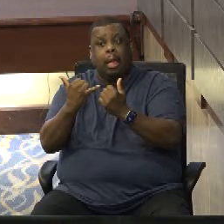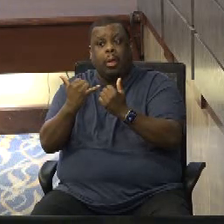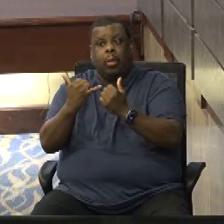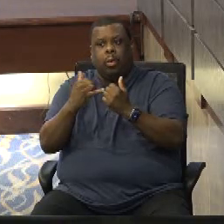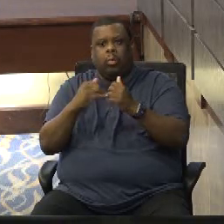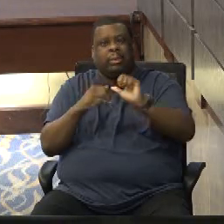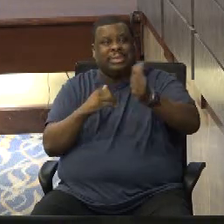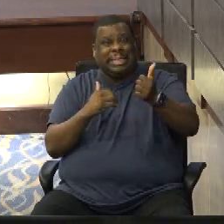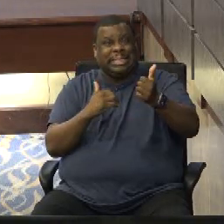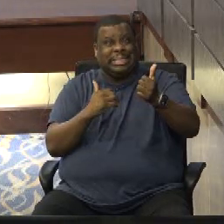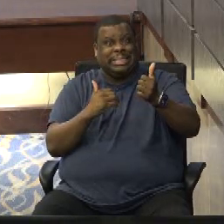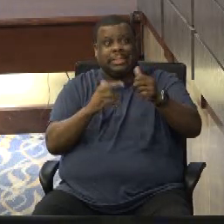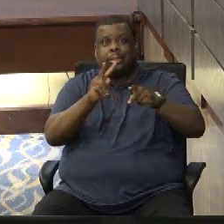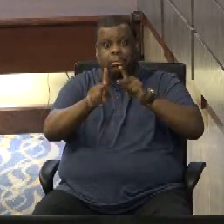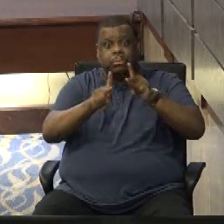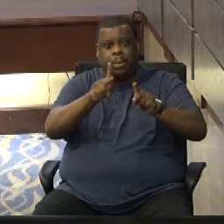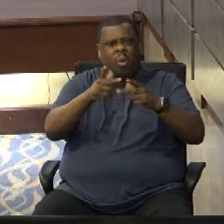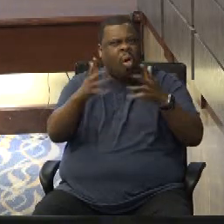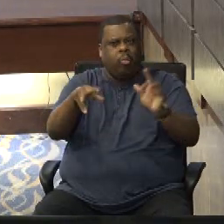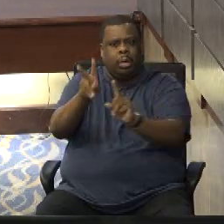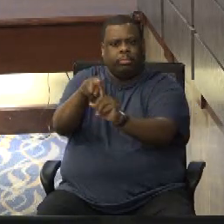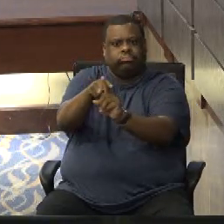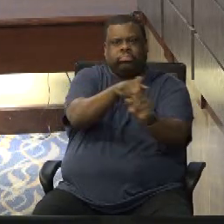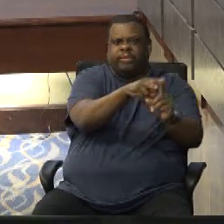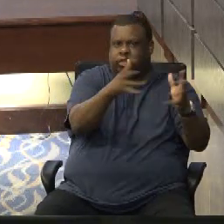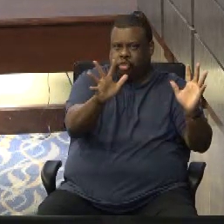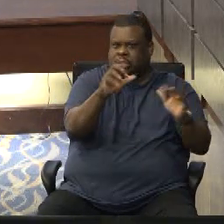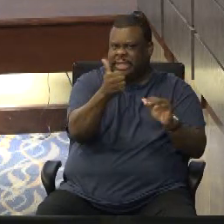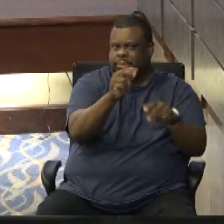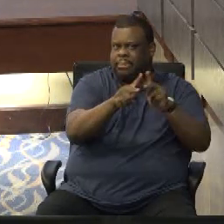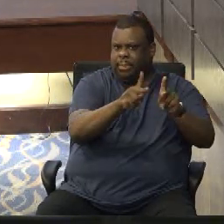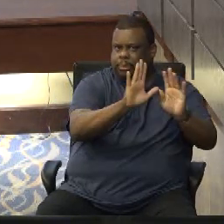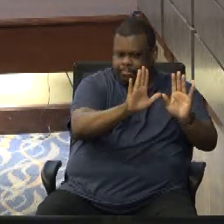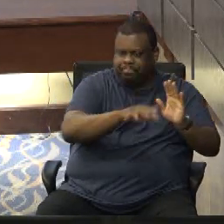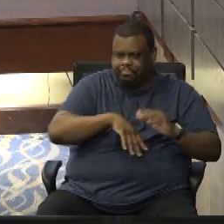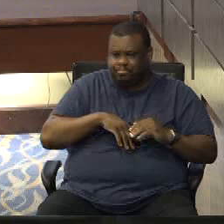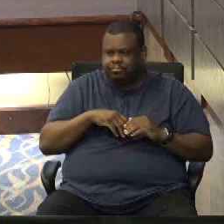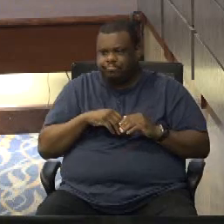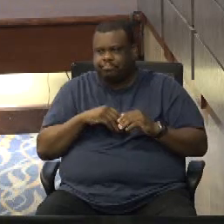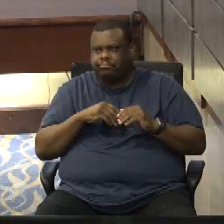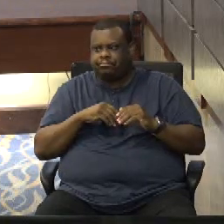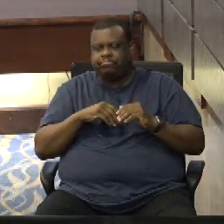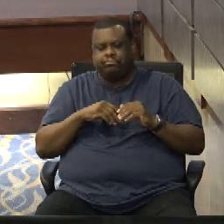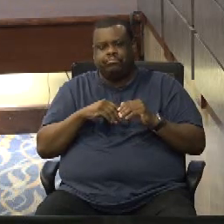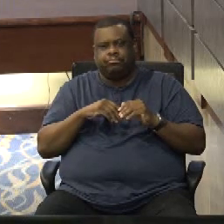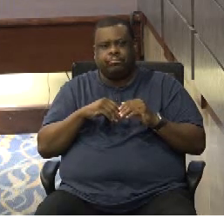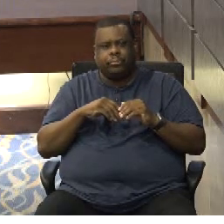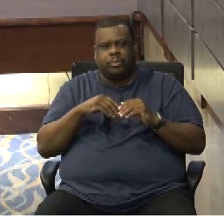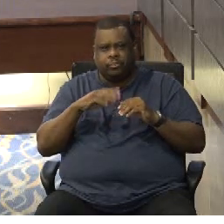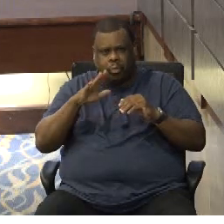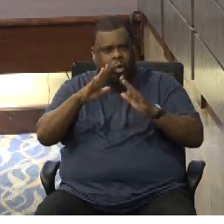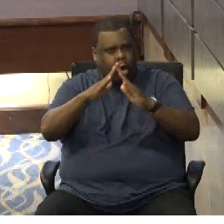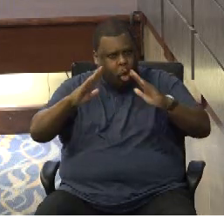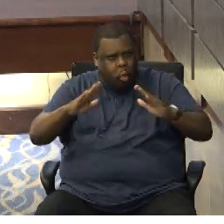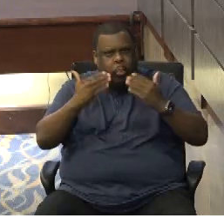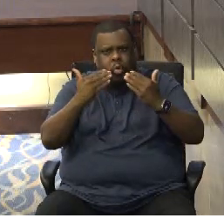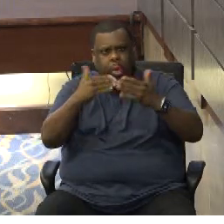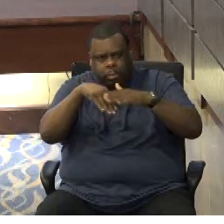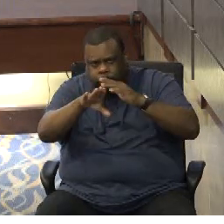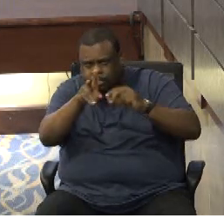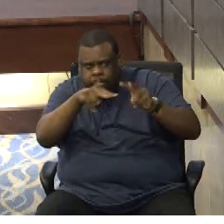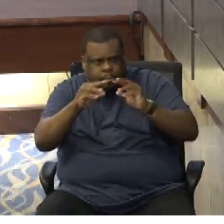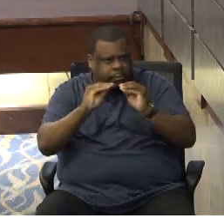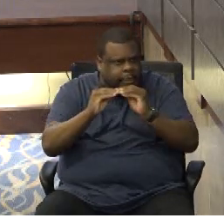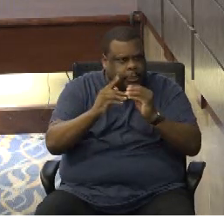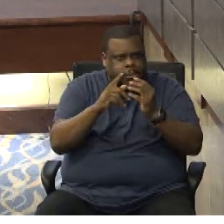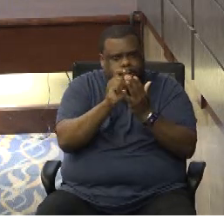individuals who have applied for ARPA funding under home rehabilitation, and we're working through